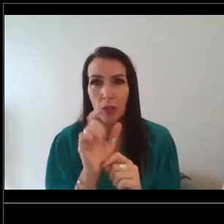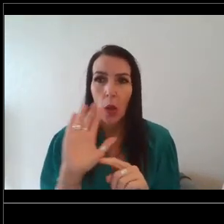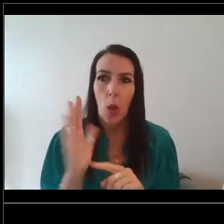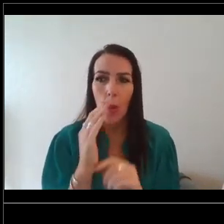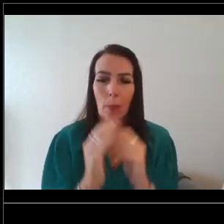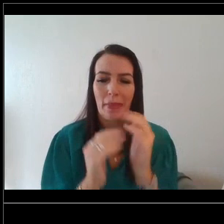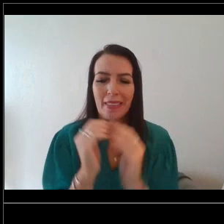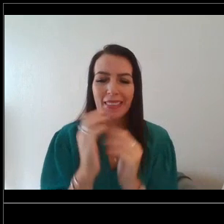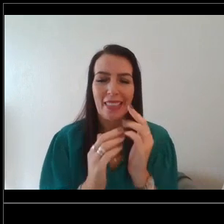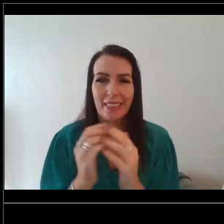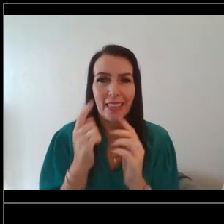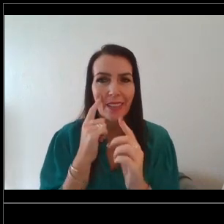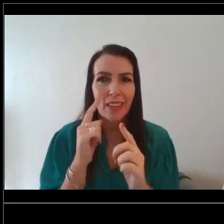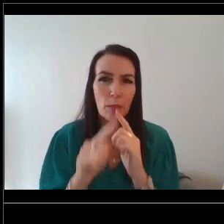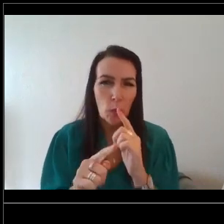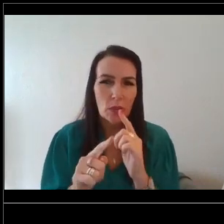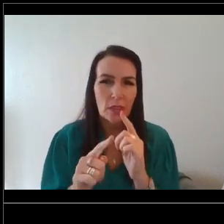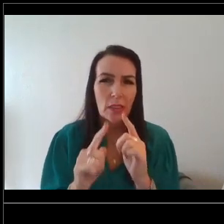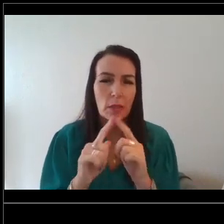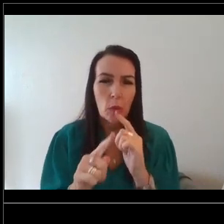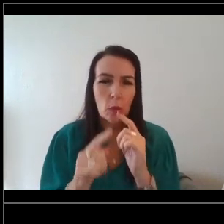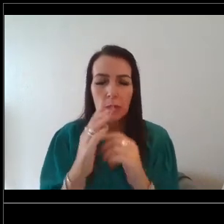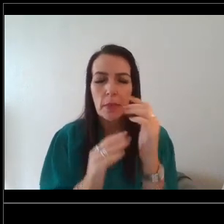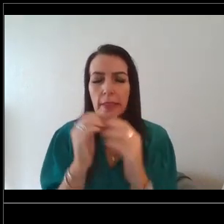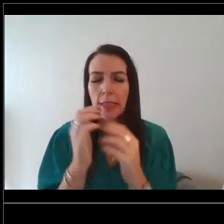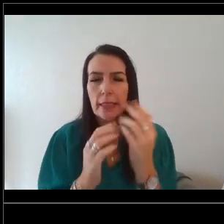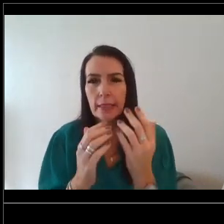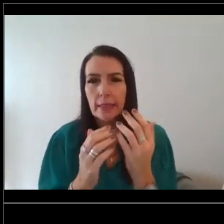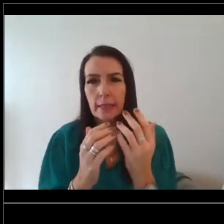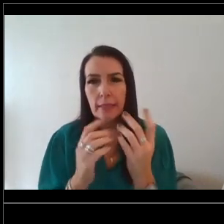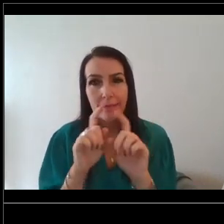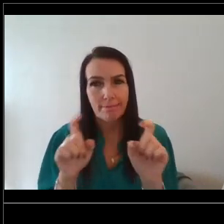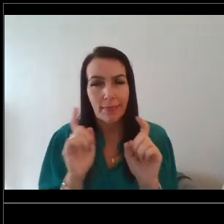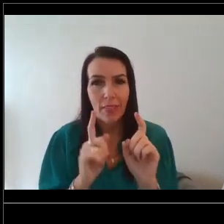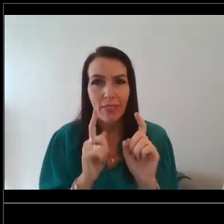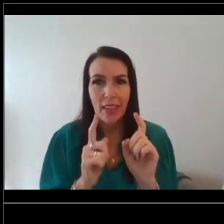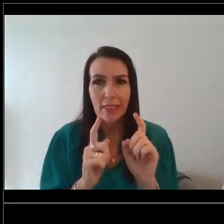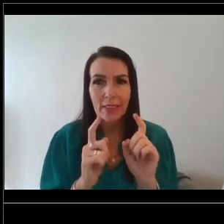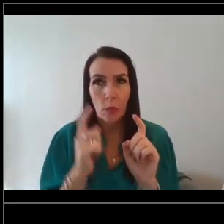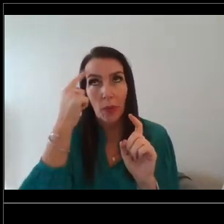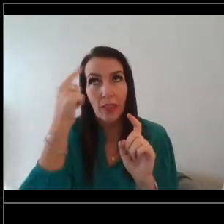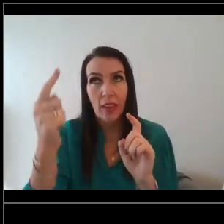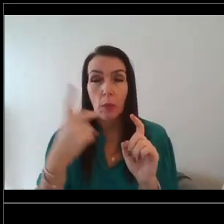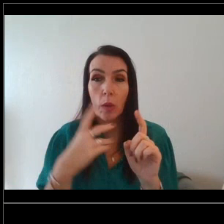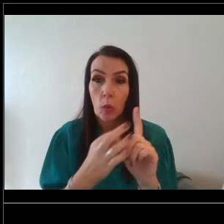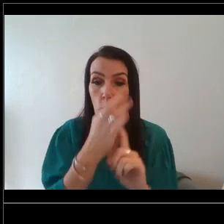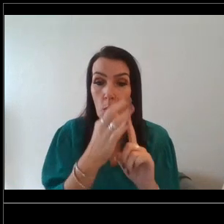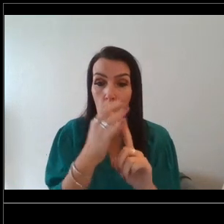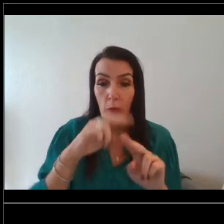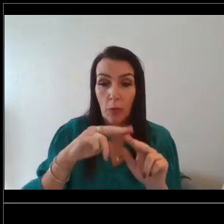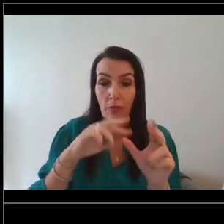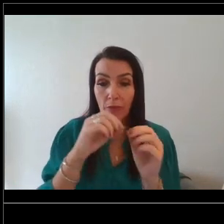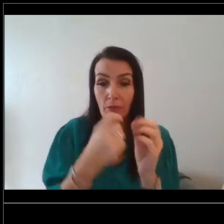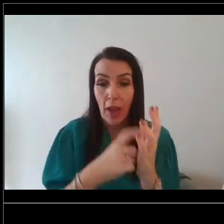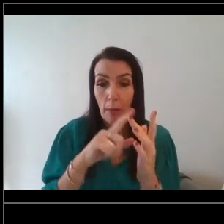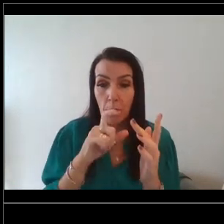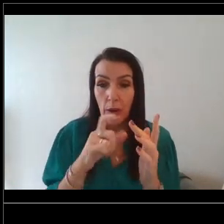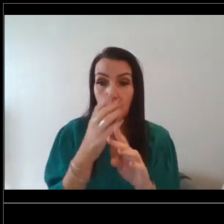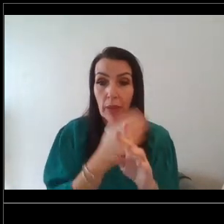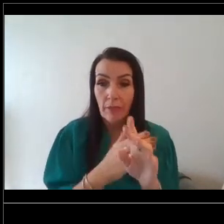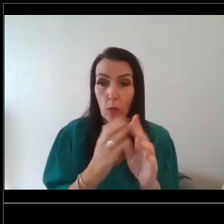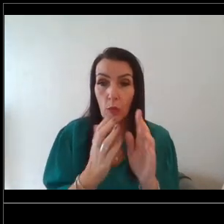think generally speaking, for most buildings, that is still the school of thought, that we want to improve the fabric before we start playing with the